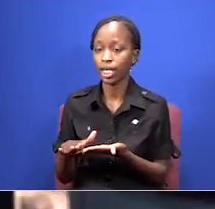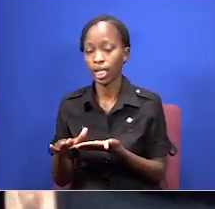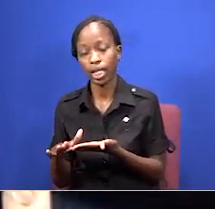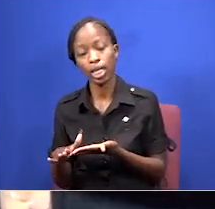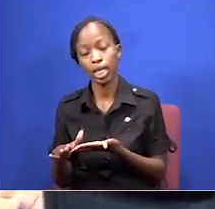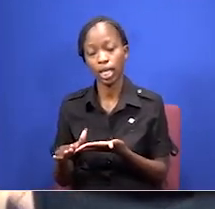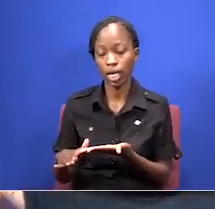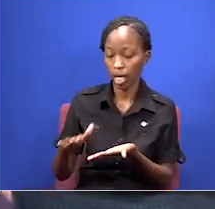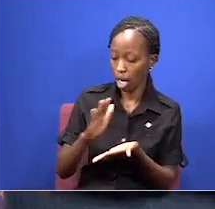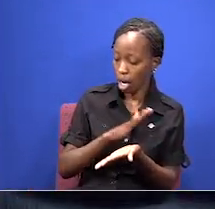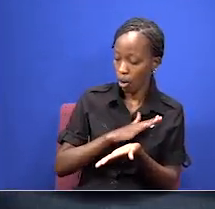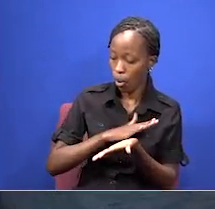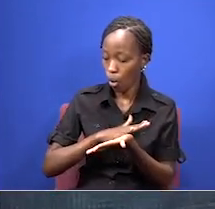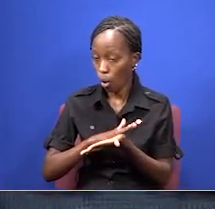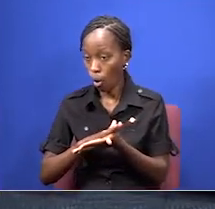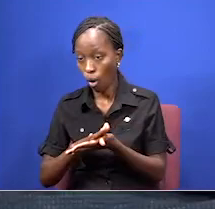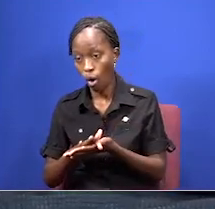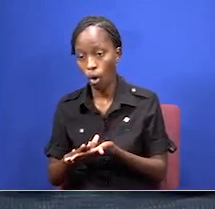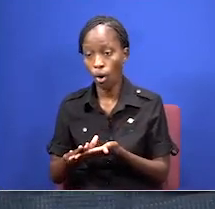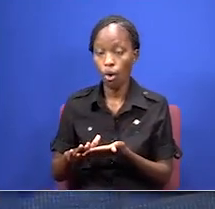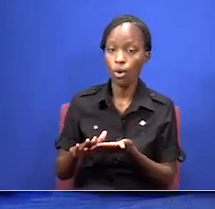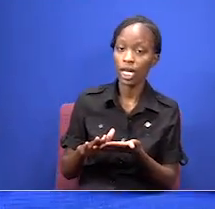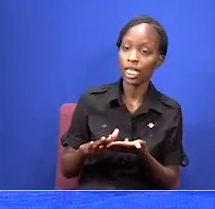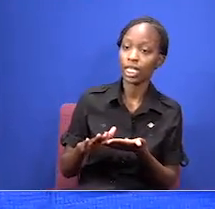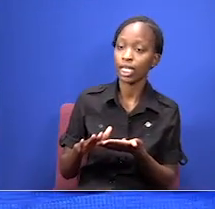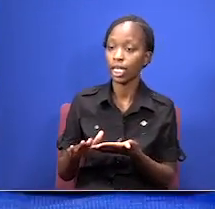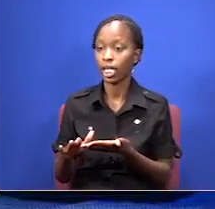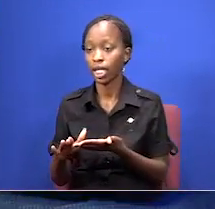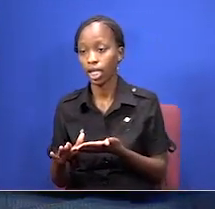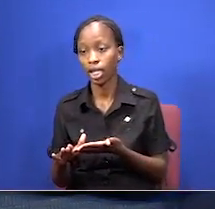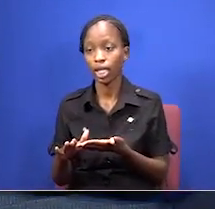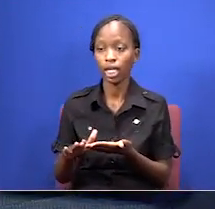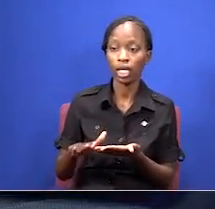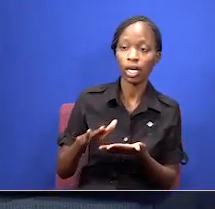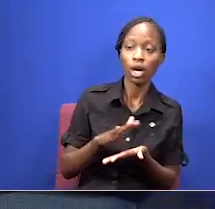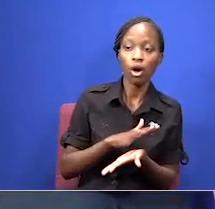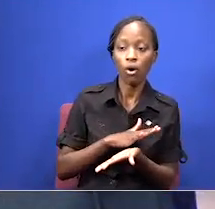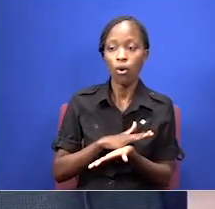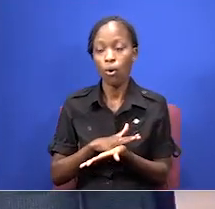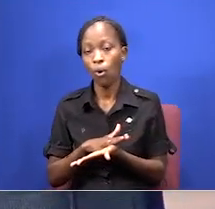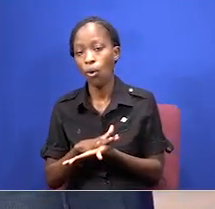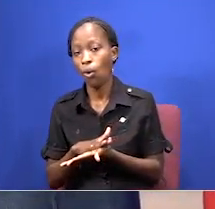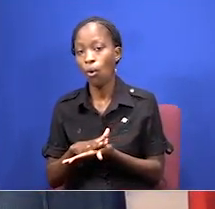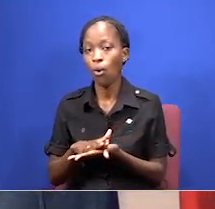holy, our bodies, our souls, our spirits, holy, we give to you, Lord.